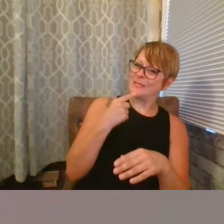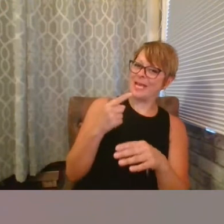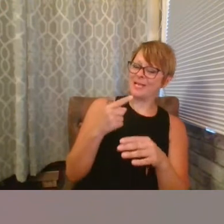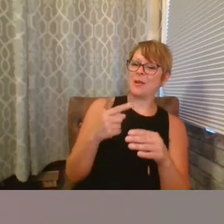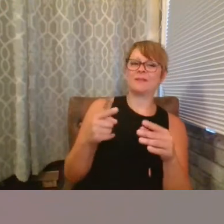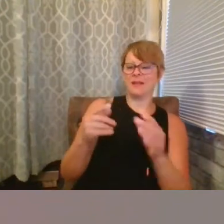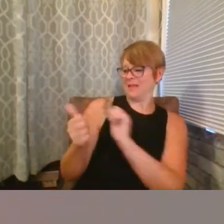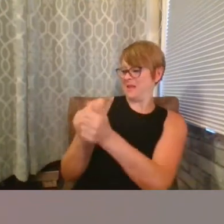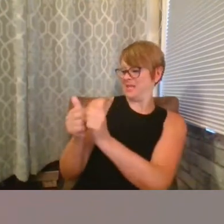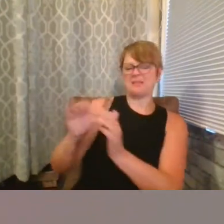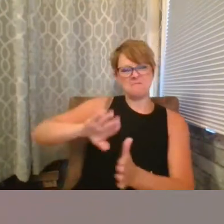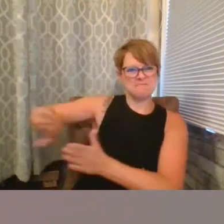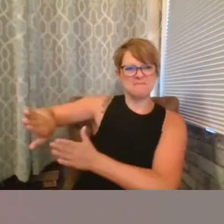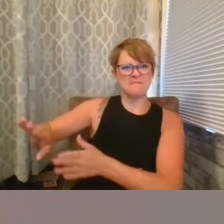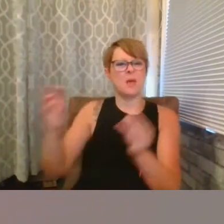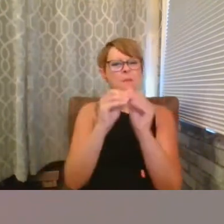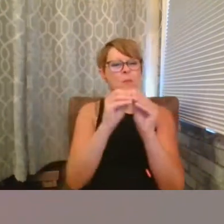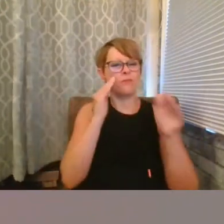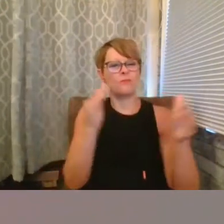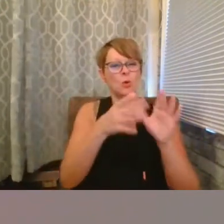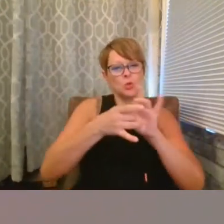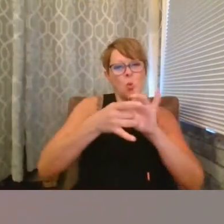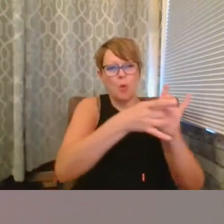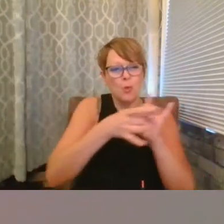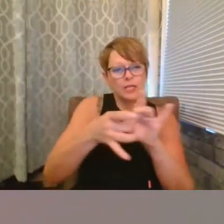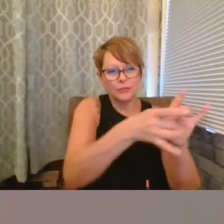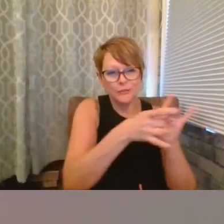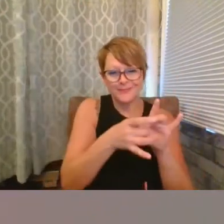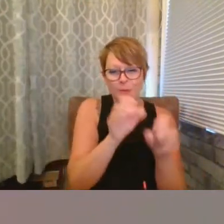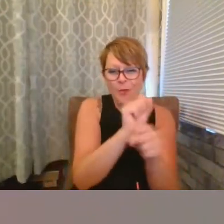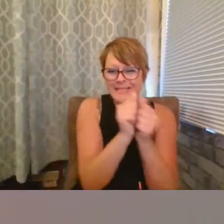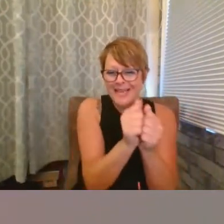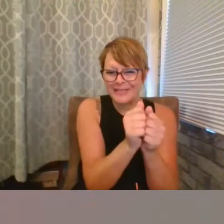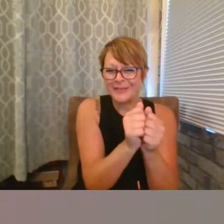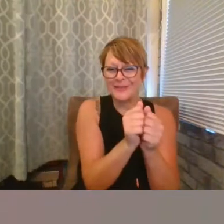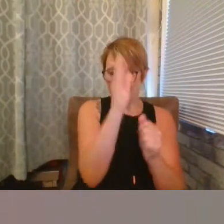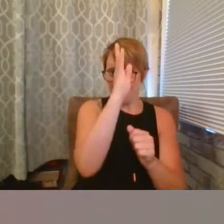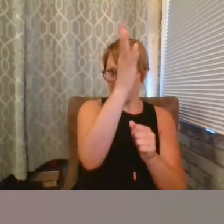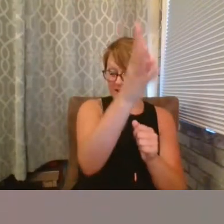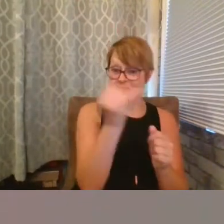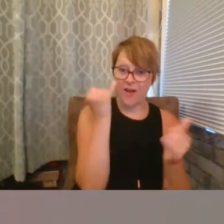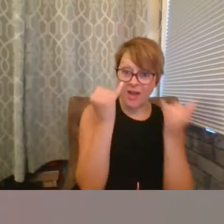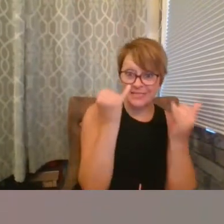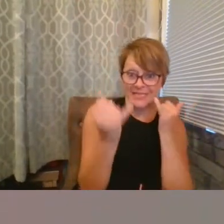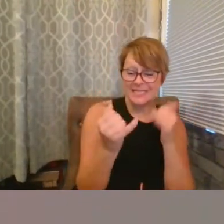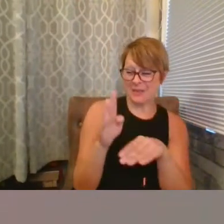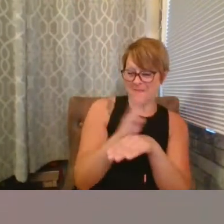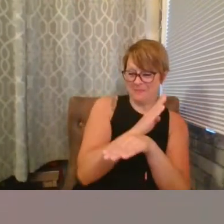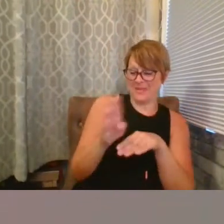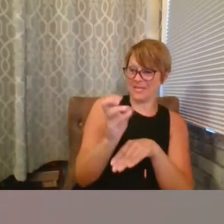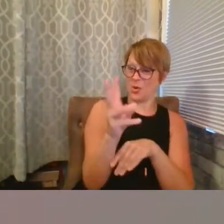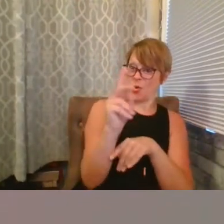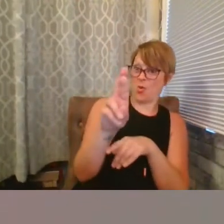or, I think you're right. Any creative ideas, and to me, business entrepreneur spirit is a creative and